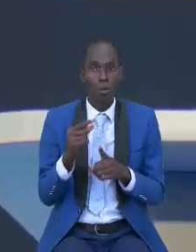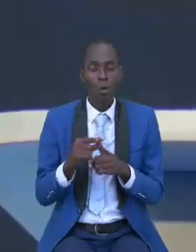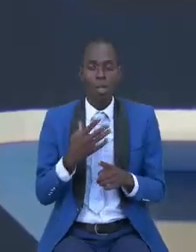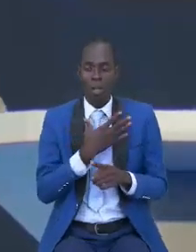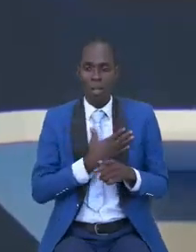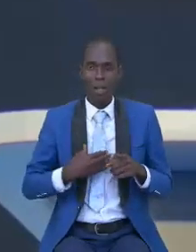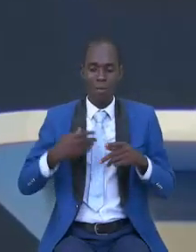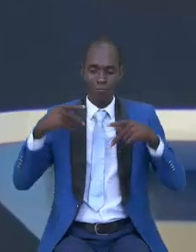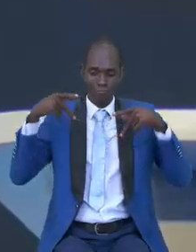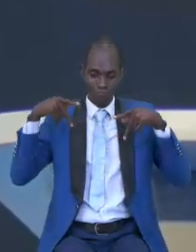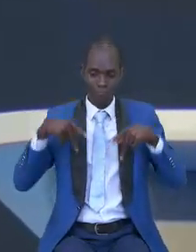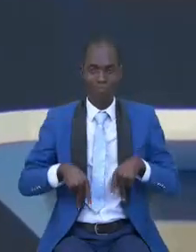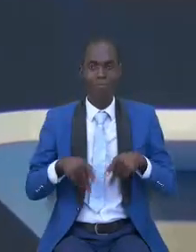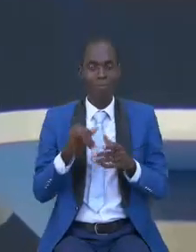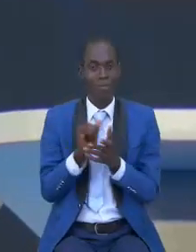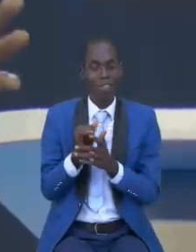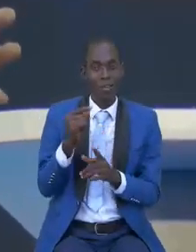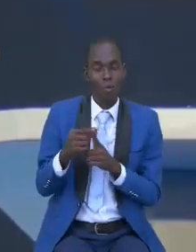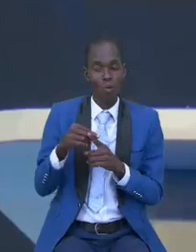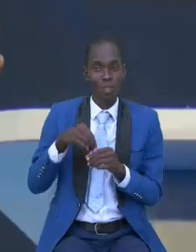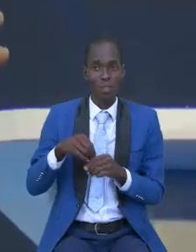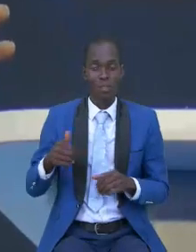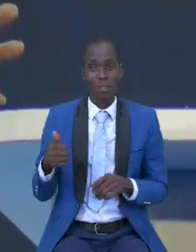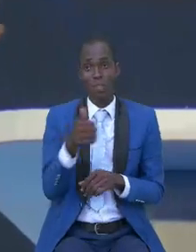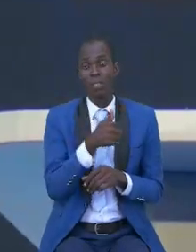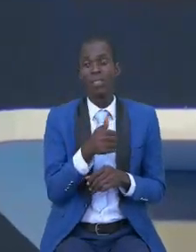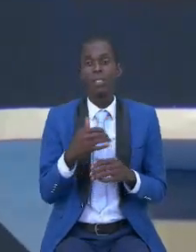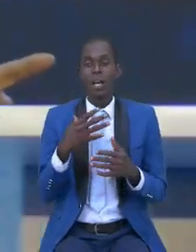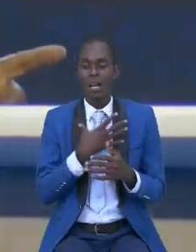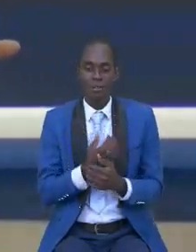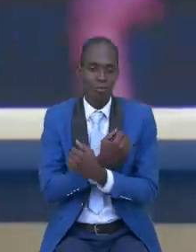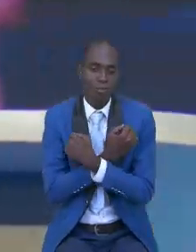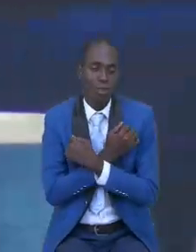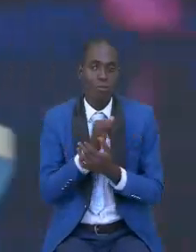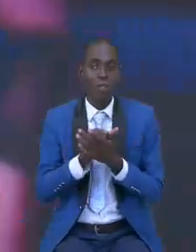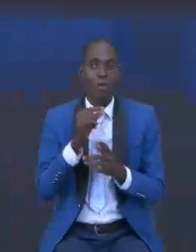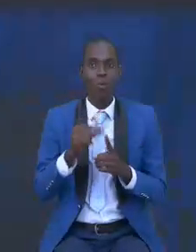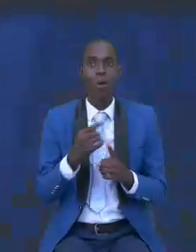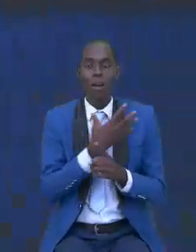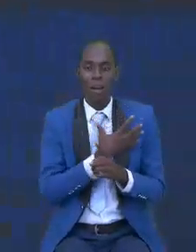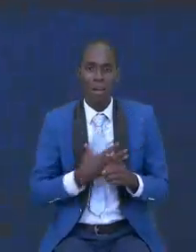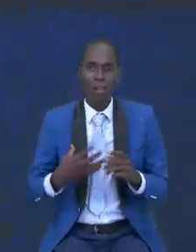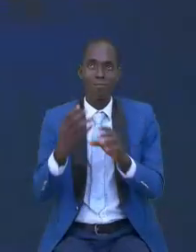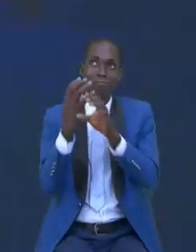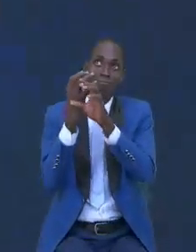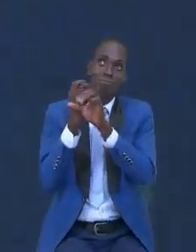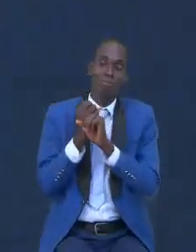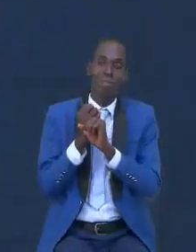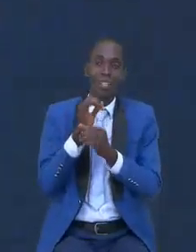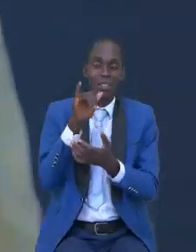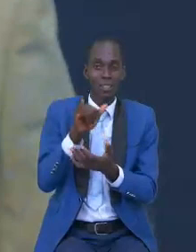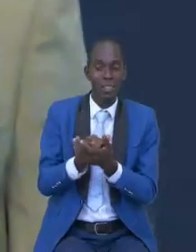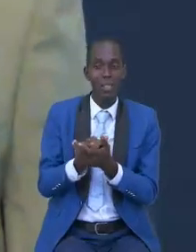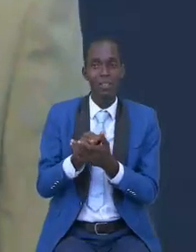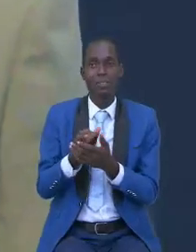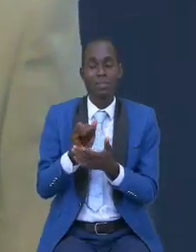internalize, personalize that word, embrace that word, and claim that that